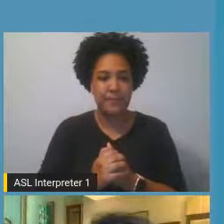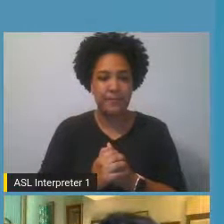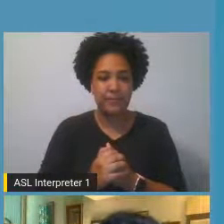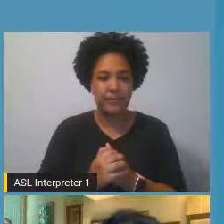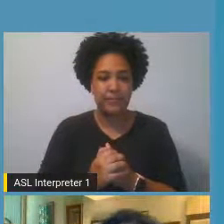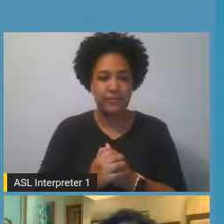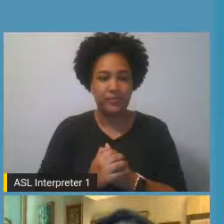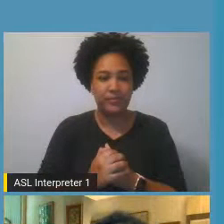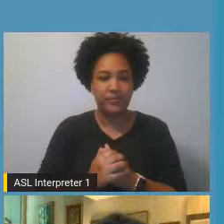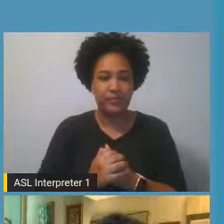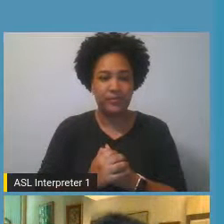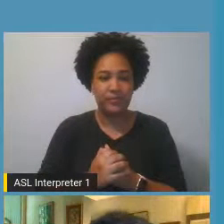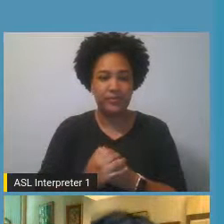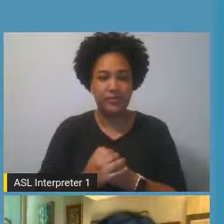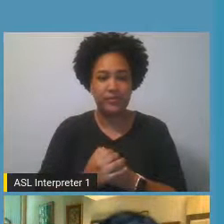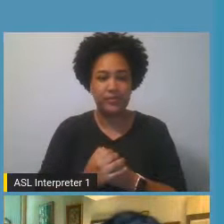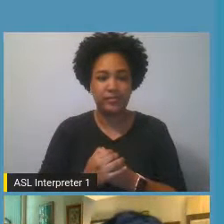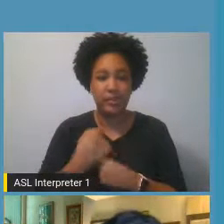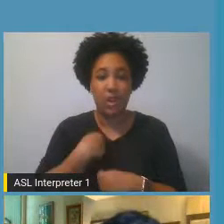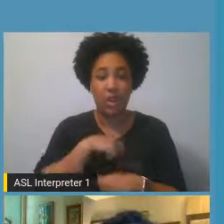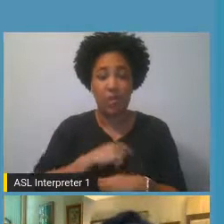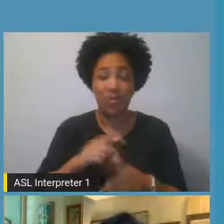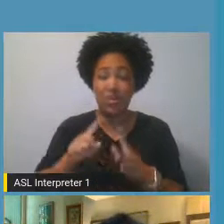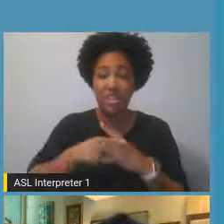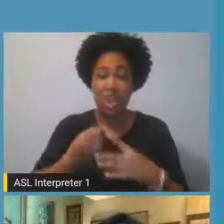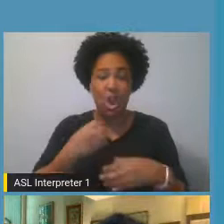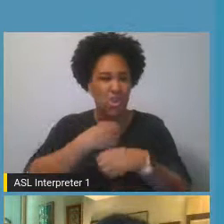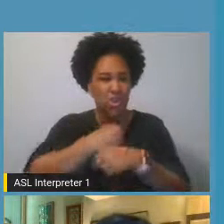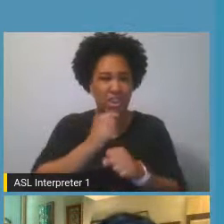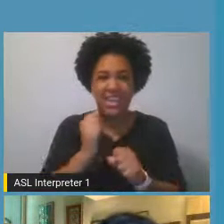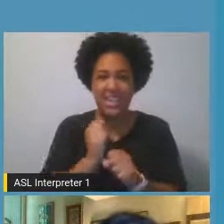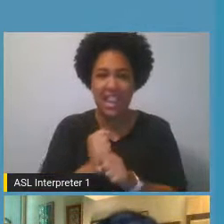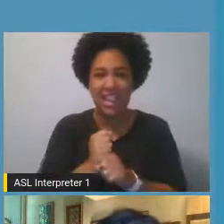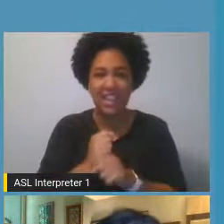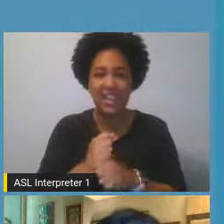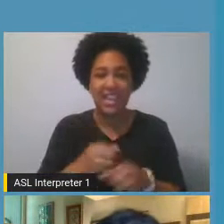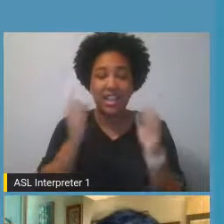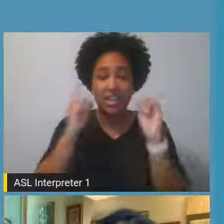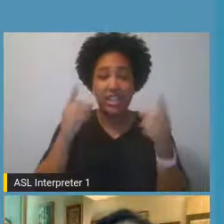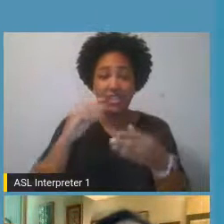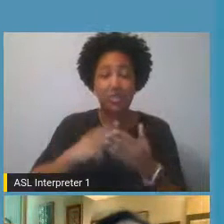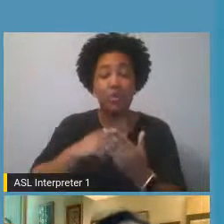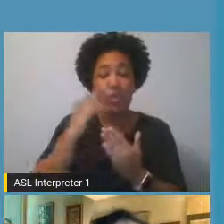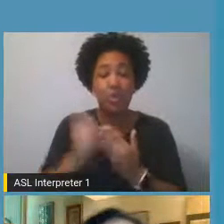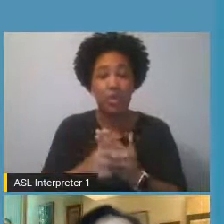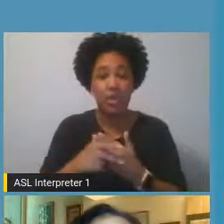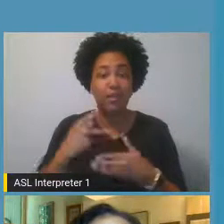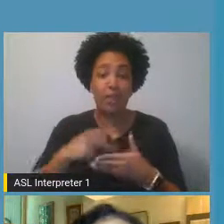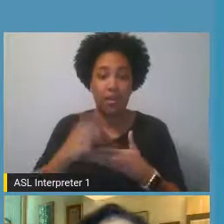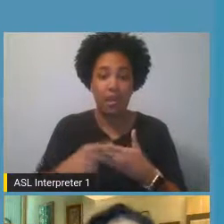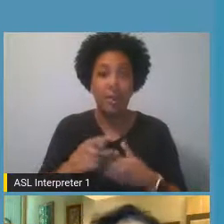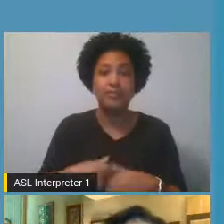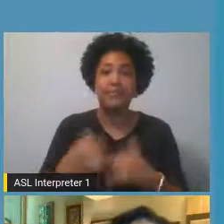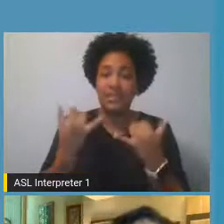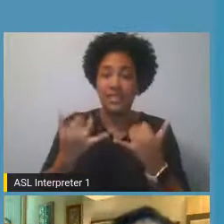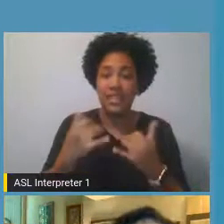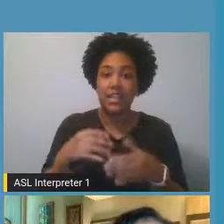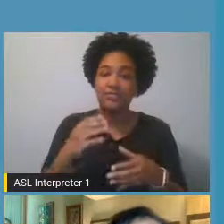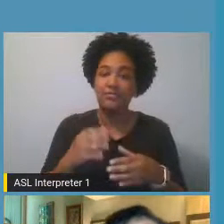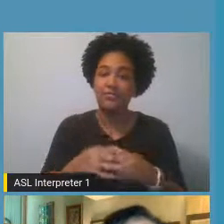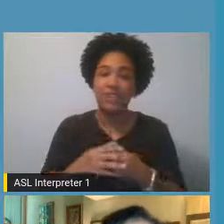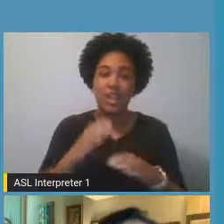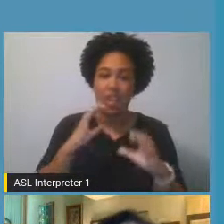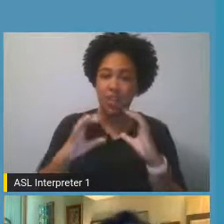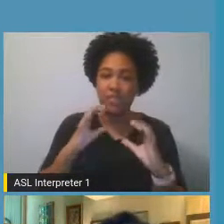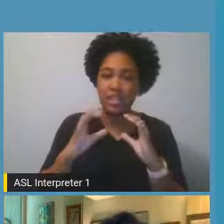redesign or launch innovative, instructive, and educational programs, which is why today's conversation is